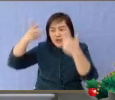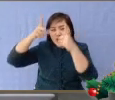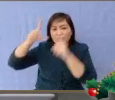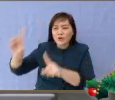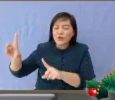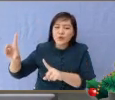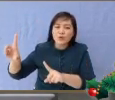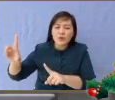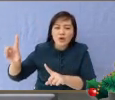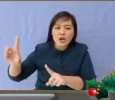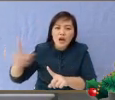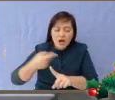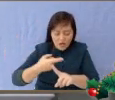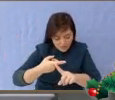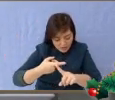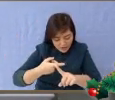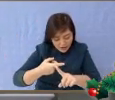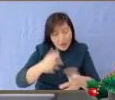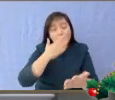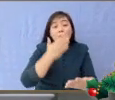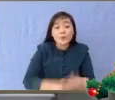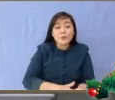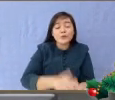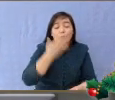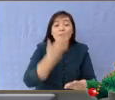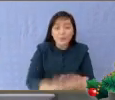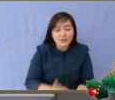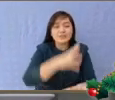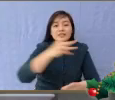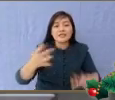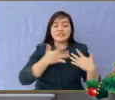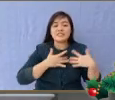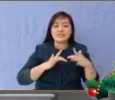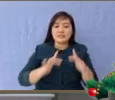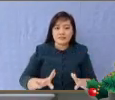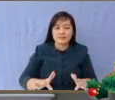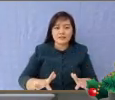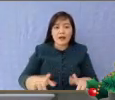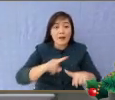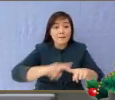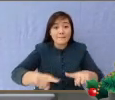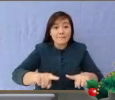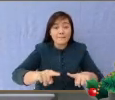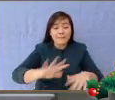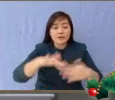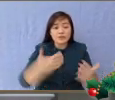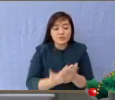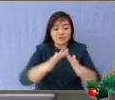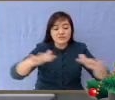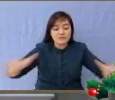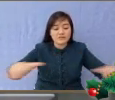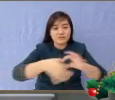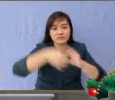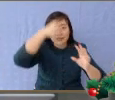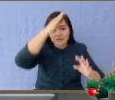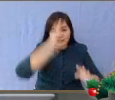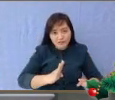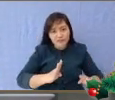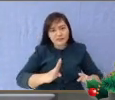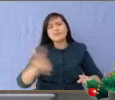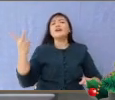sa mga totoong anak ng Diyos, na meron pananampalataya sa Diyos, si goodness at saka si mercy ang bumubuntot sa